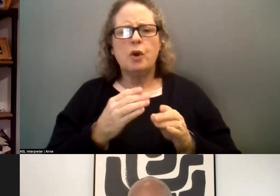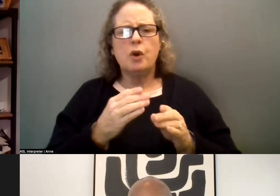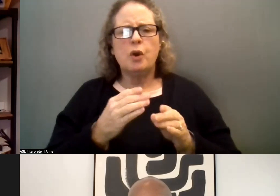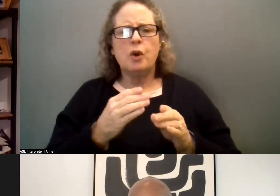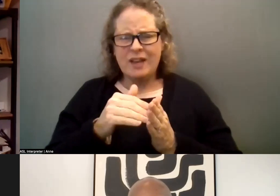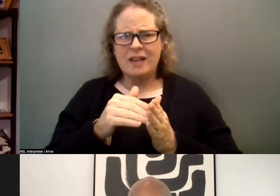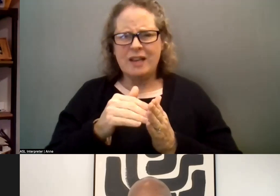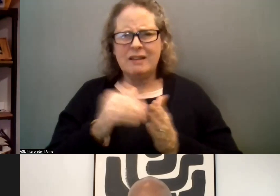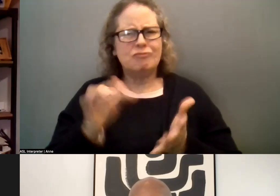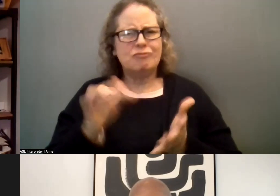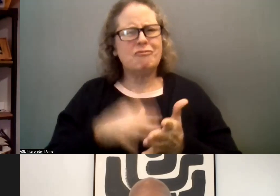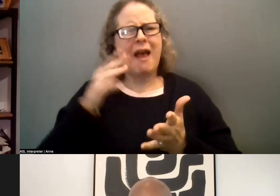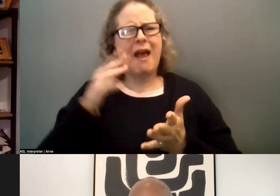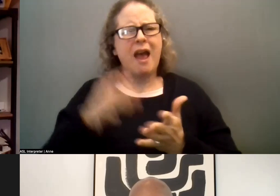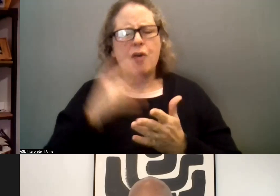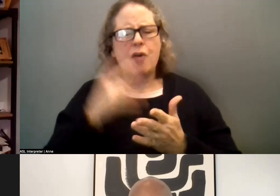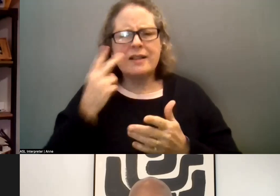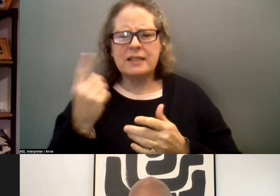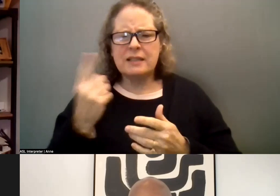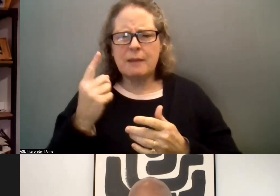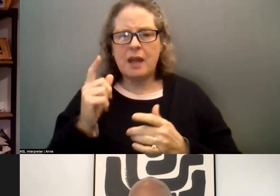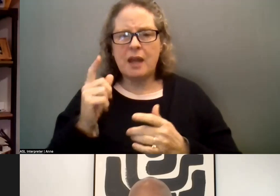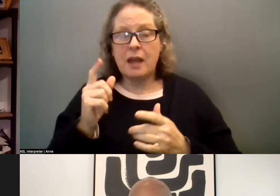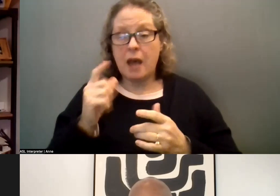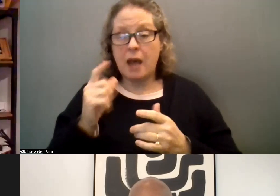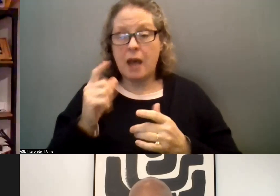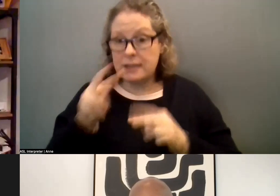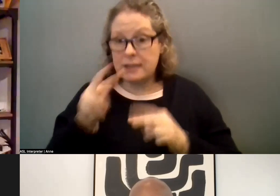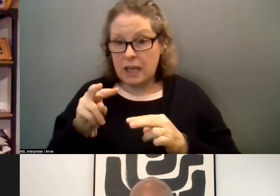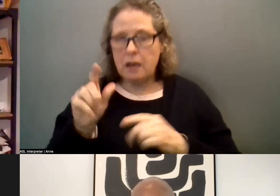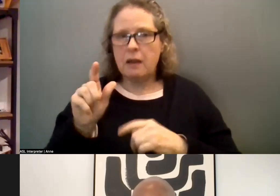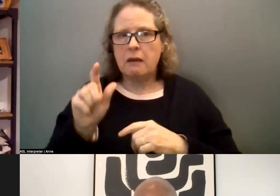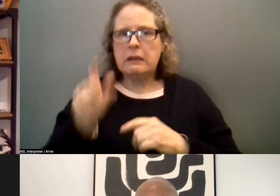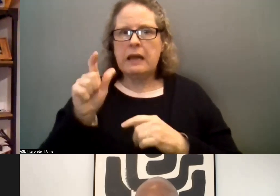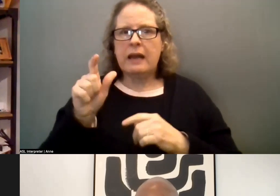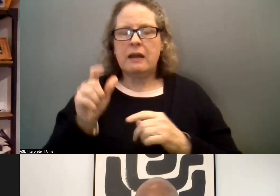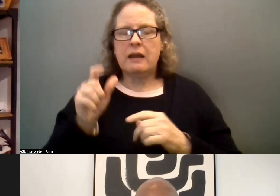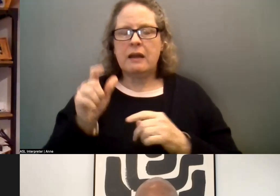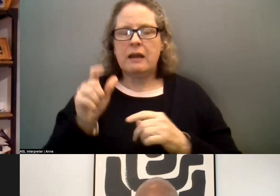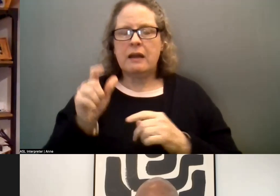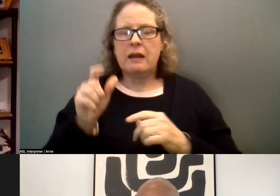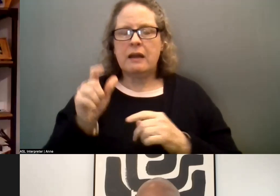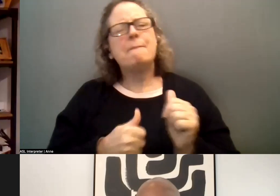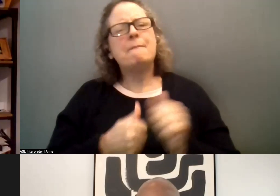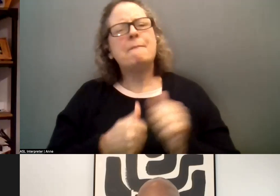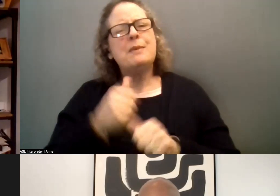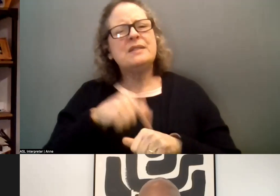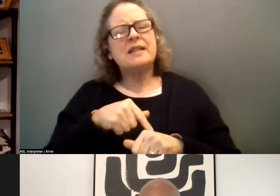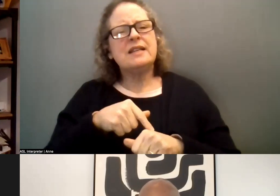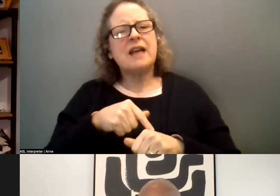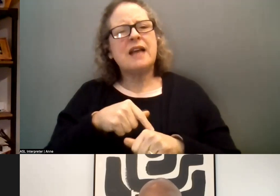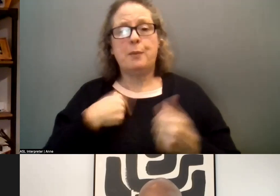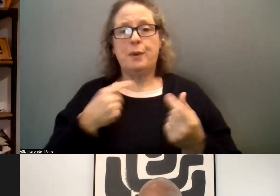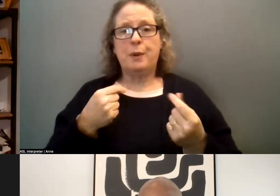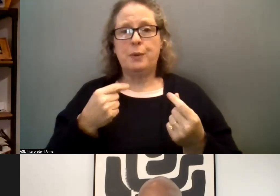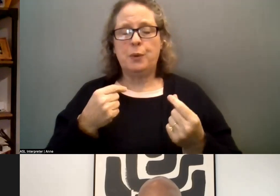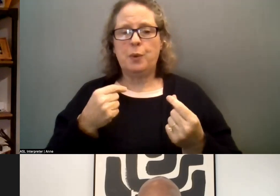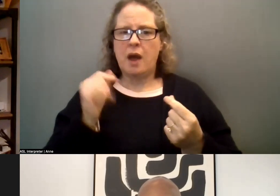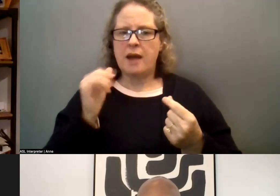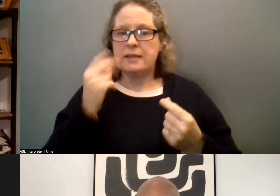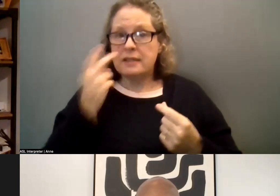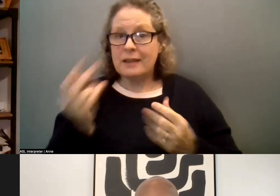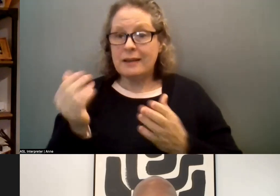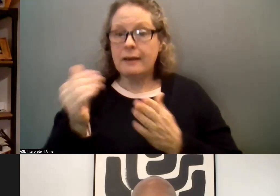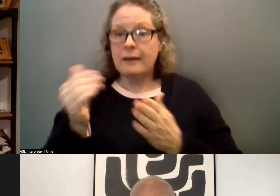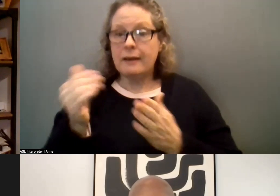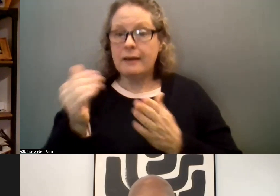clicking through the link and acting immediately. More often than not, it serves to support sort of a